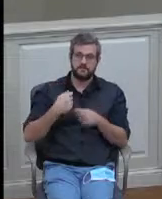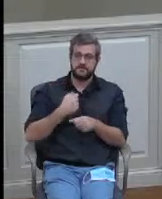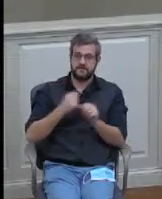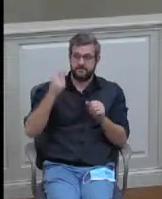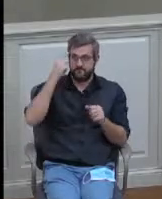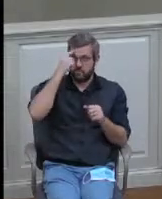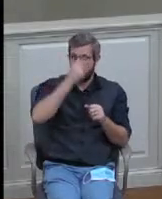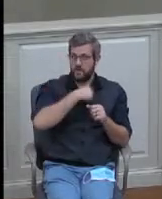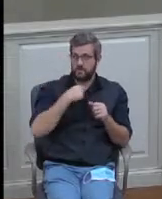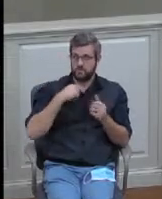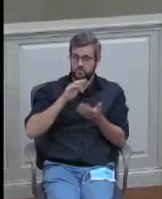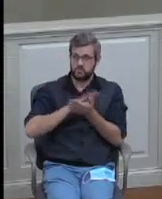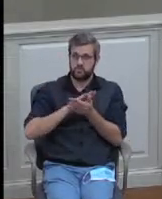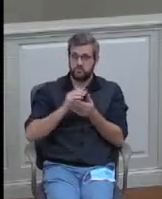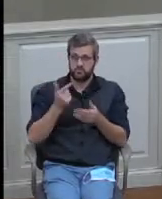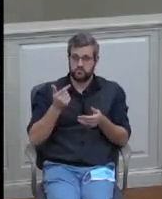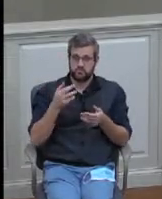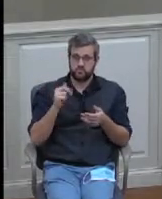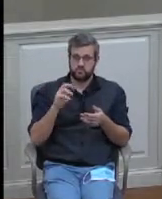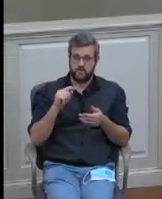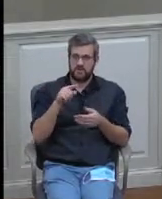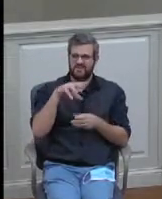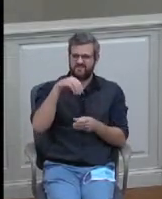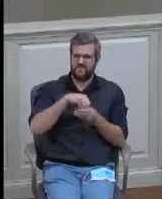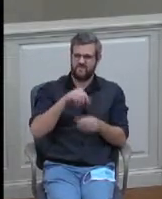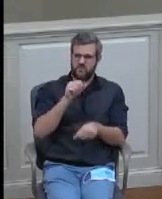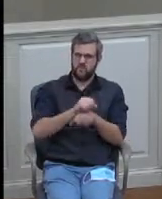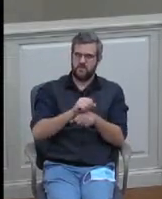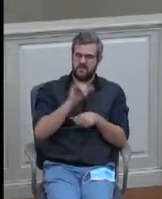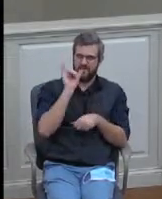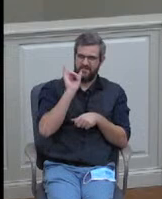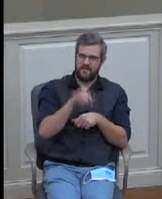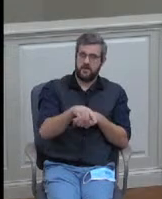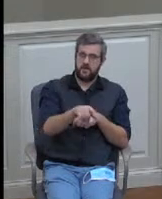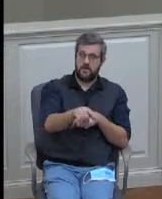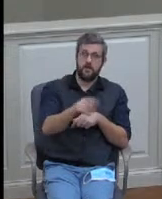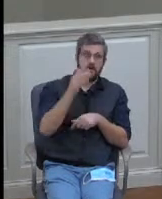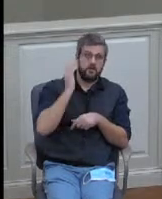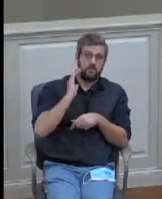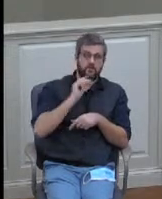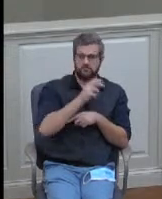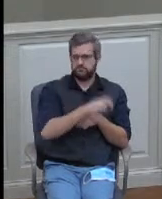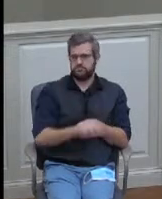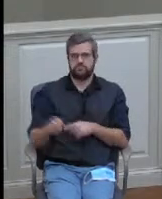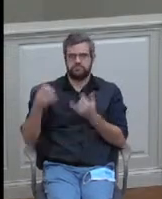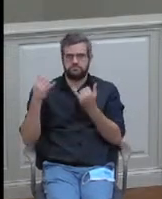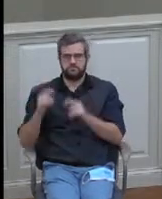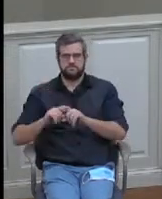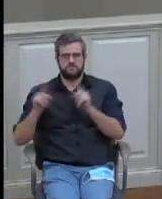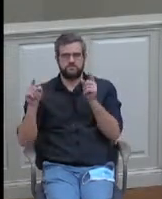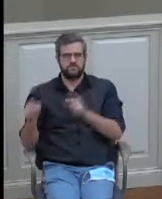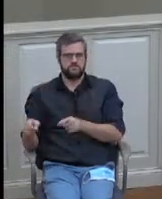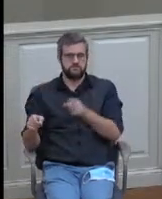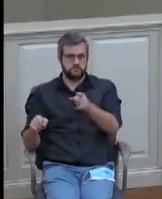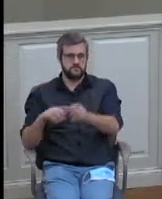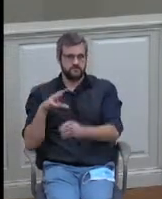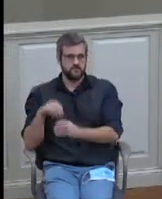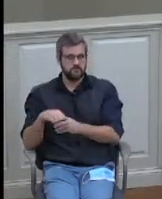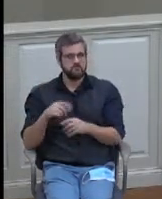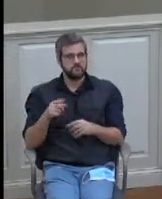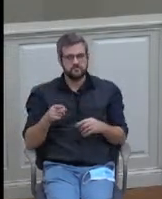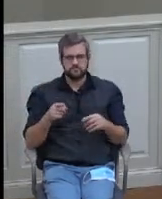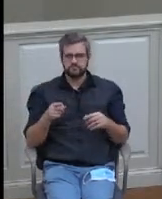School grant several years ago, and began the transition from what it was originally to what it is now. And certainly he has